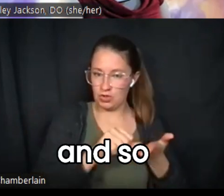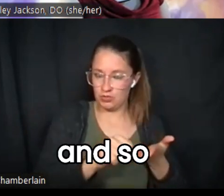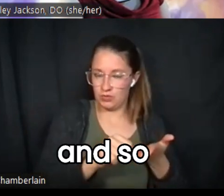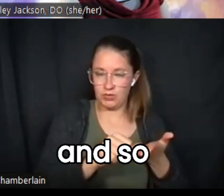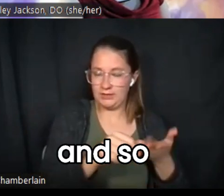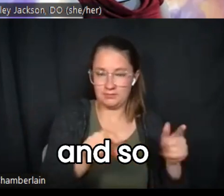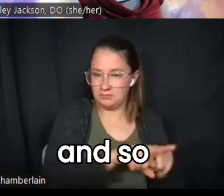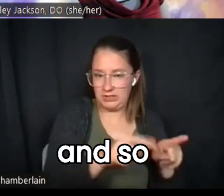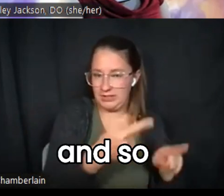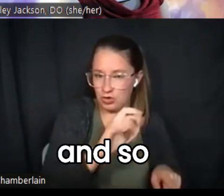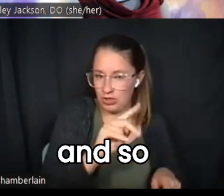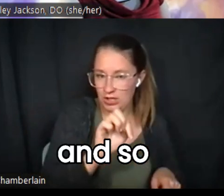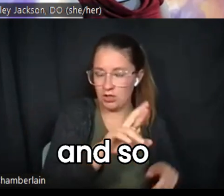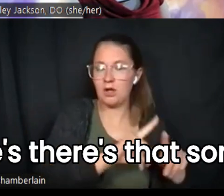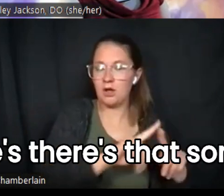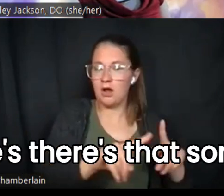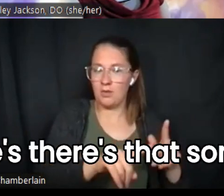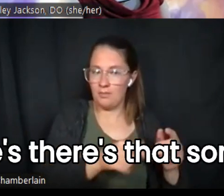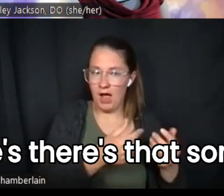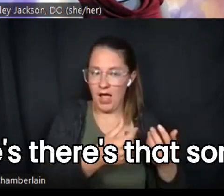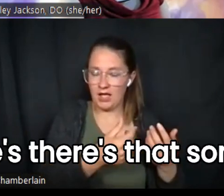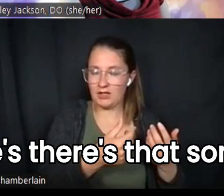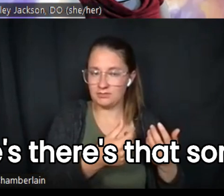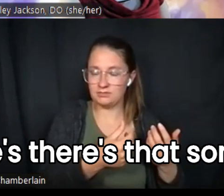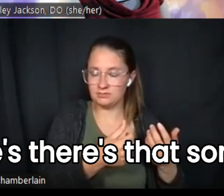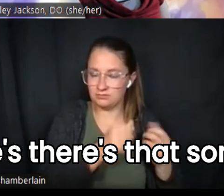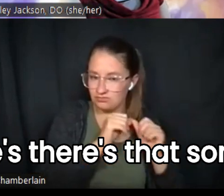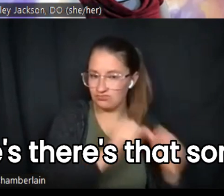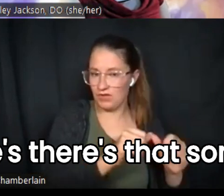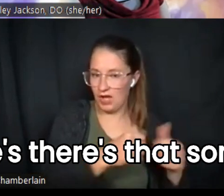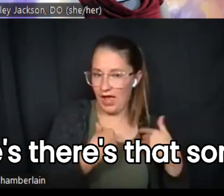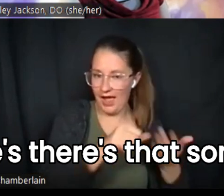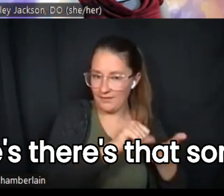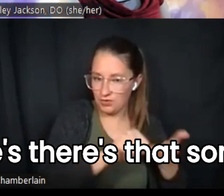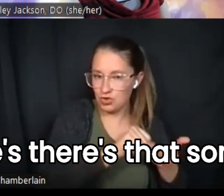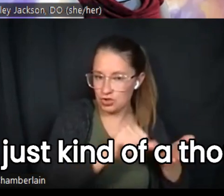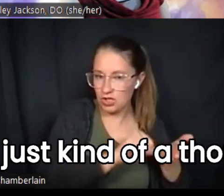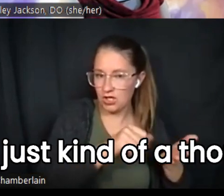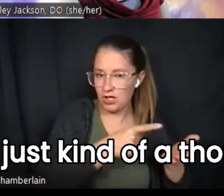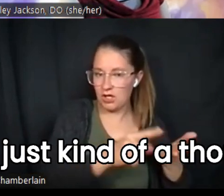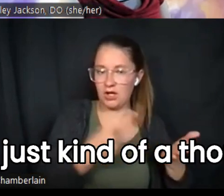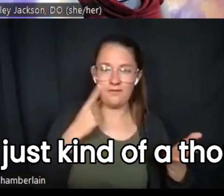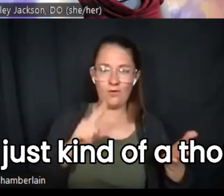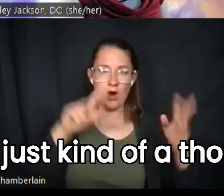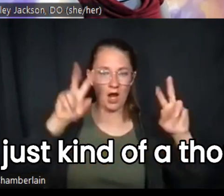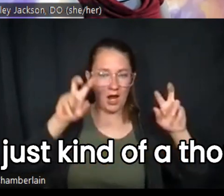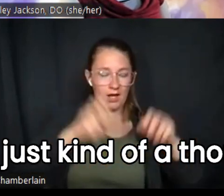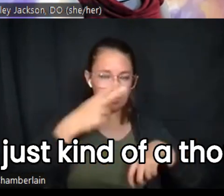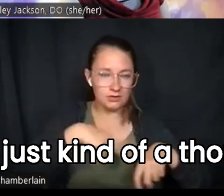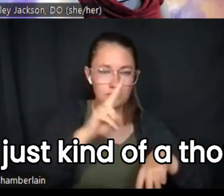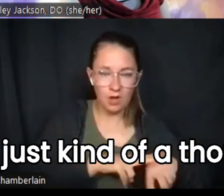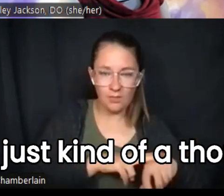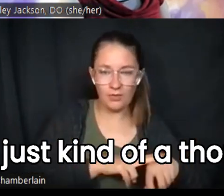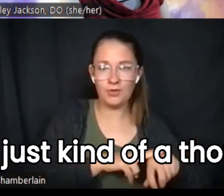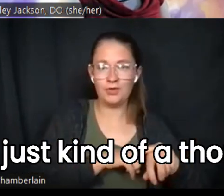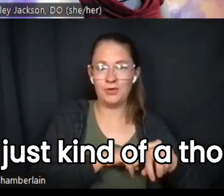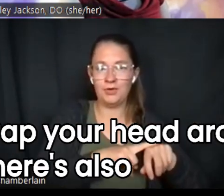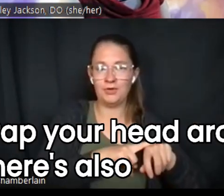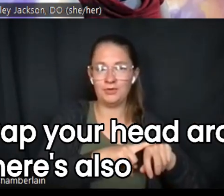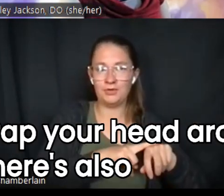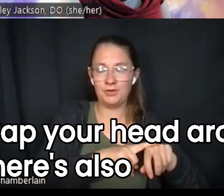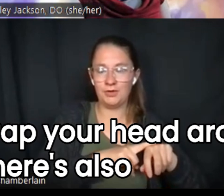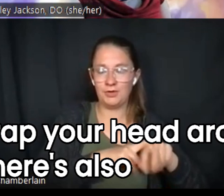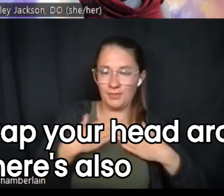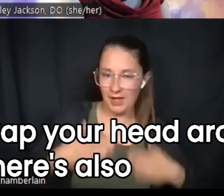And so that's there's that sort of, I don't know, just kind of a